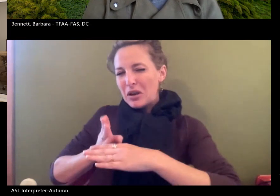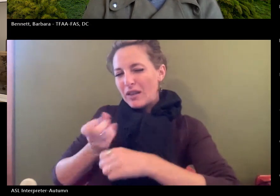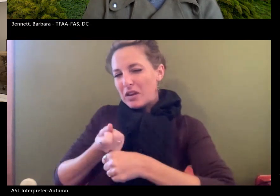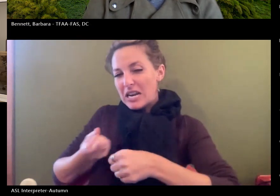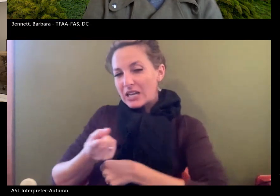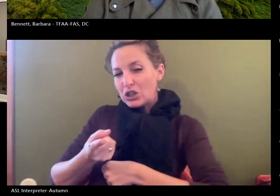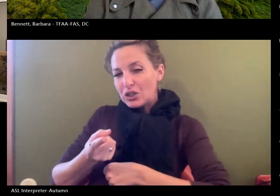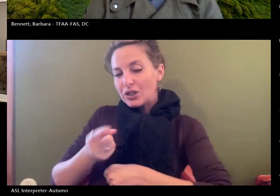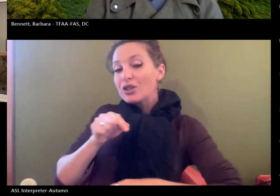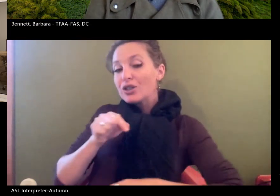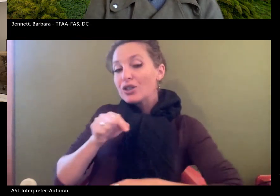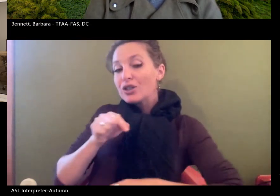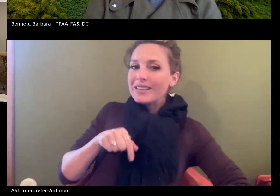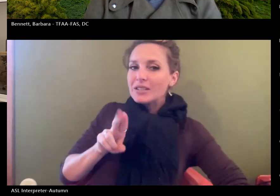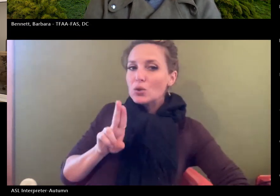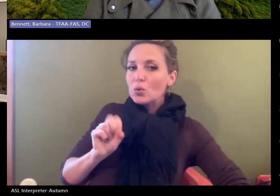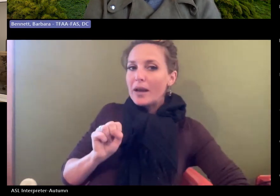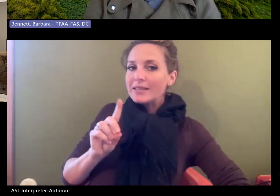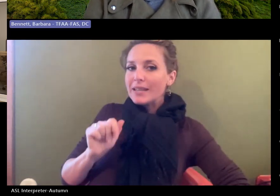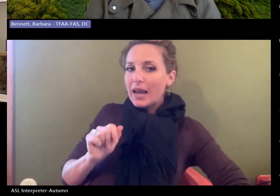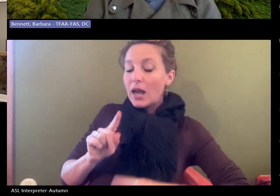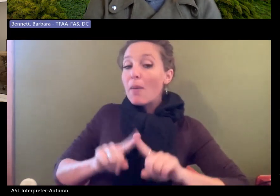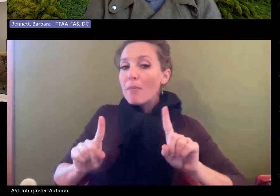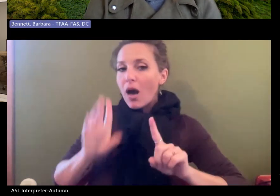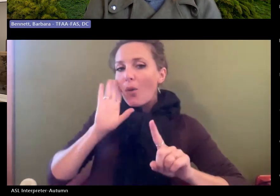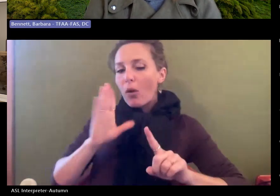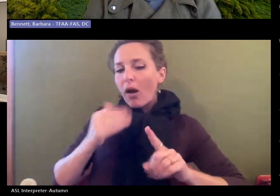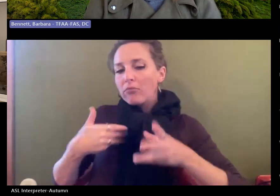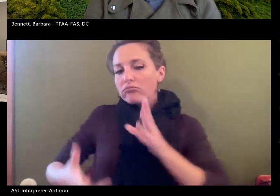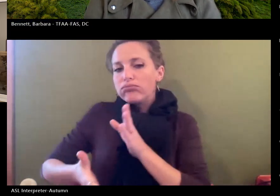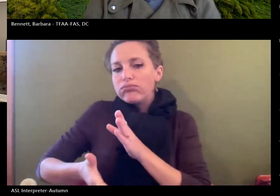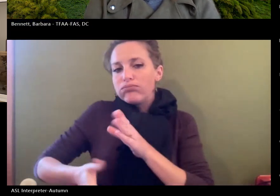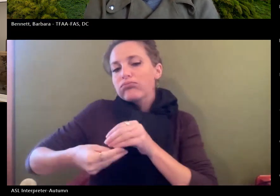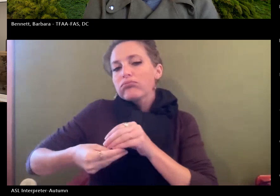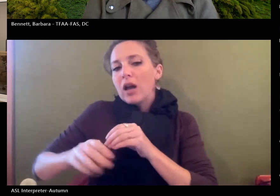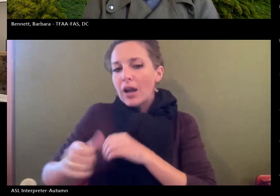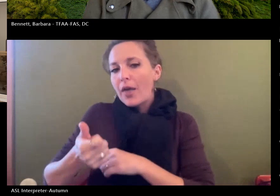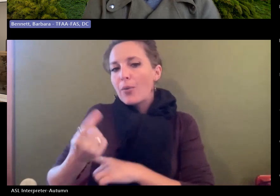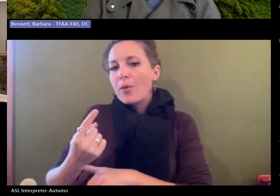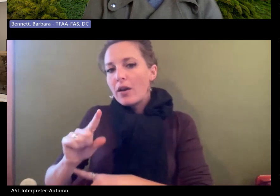the USDA hosted website, but we'll have another one Mhm. from FAO.